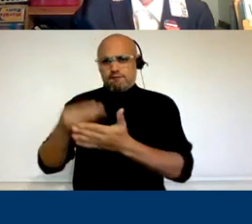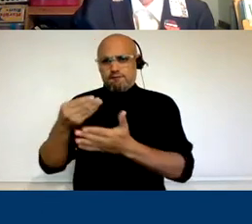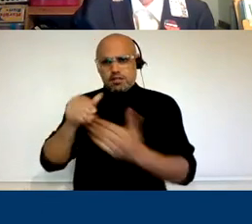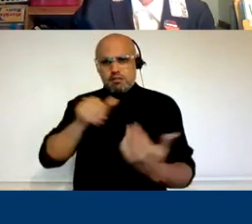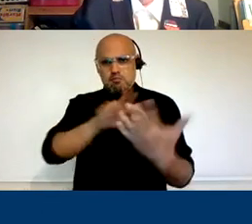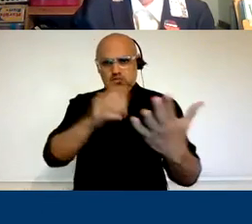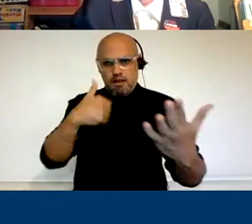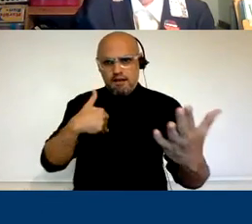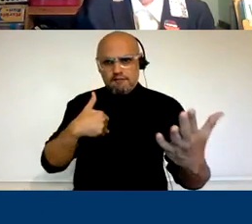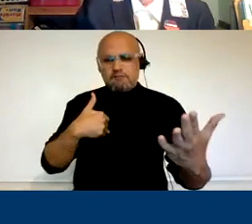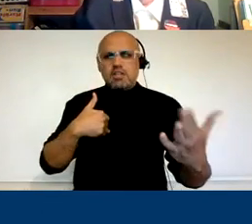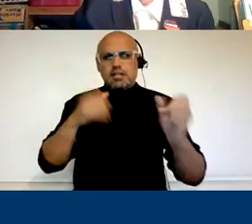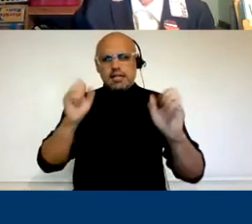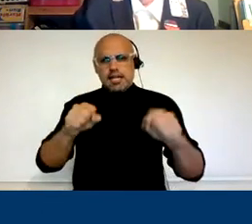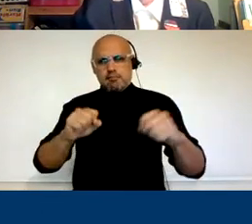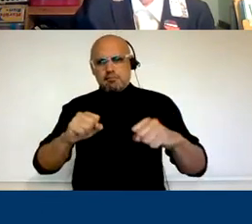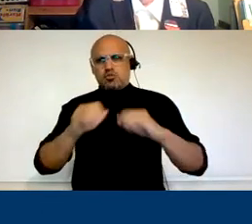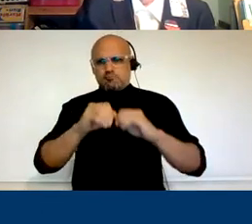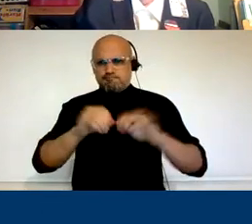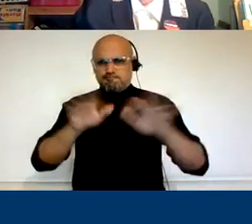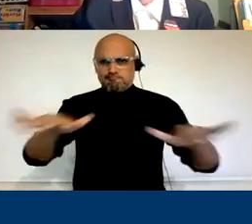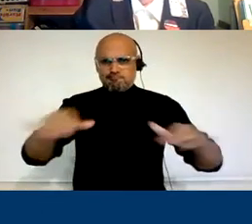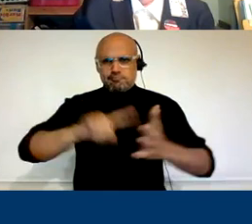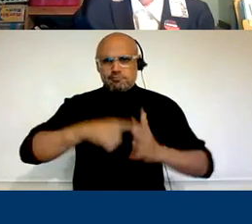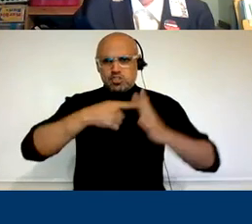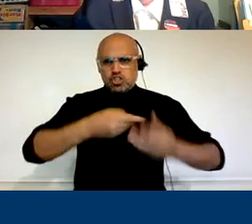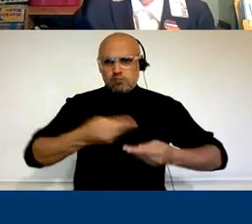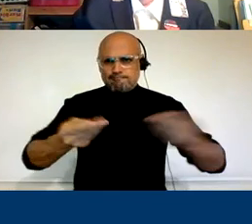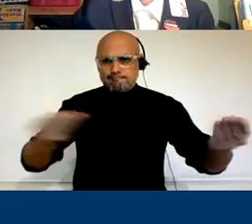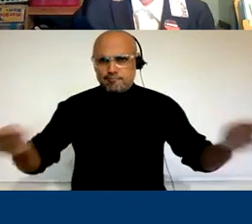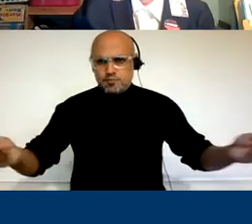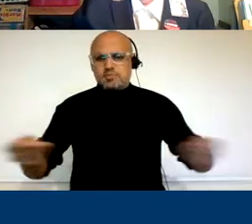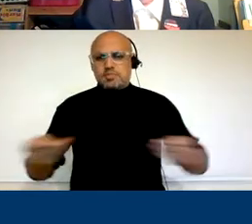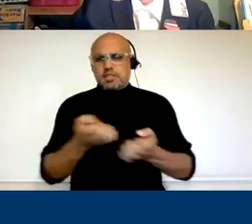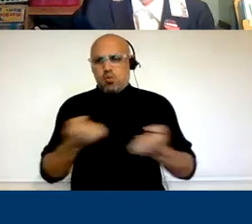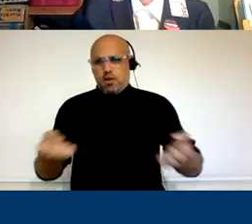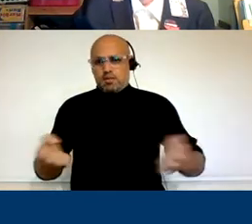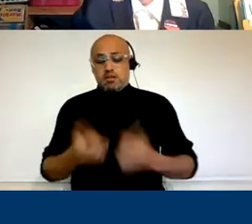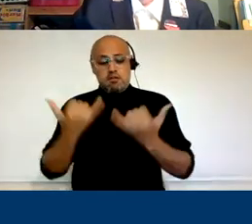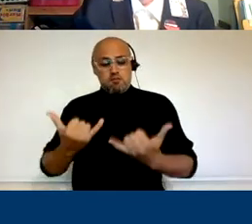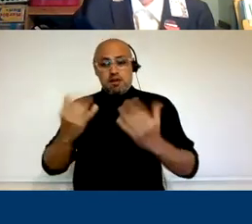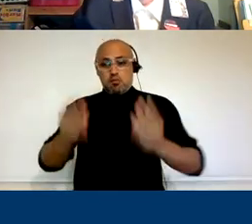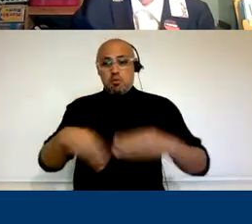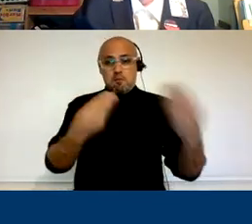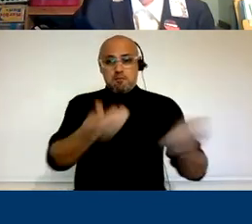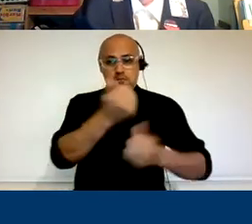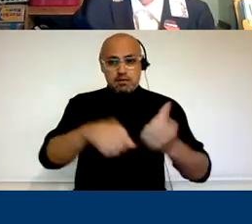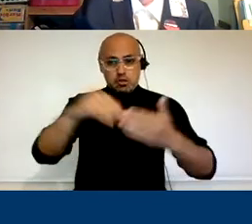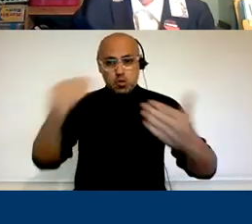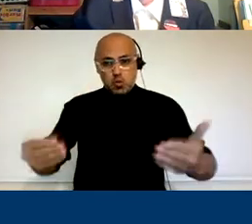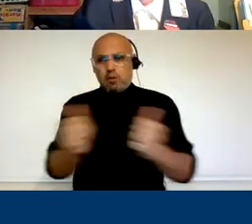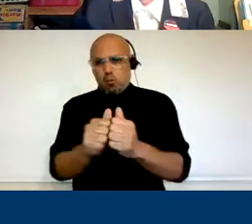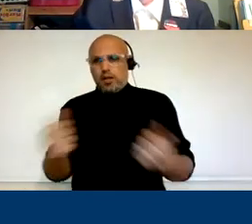had, we were able to start the distribution. At this moment, we provided every student with the